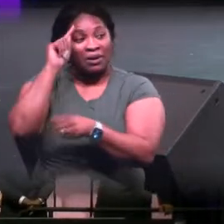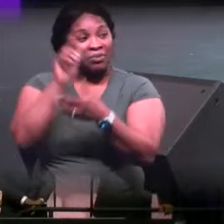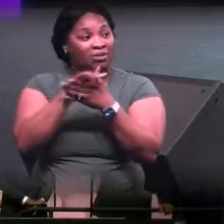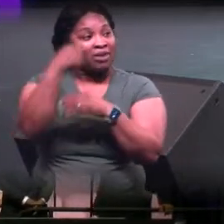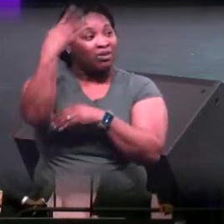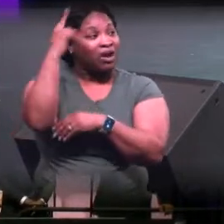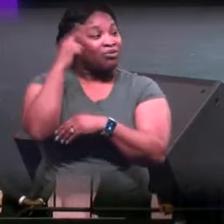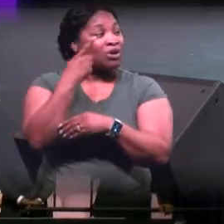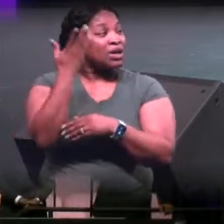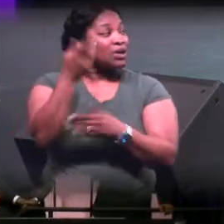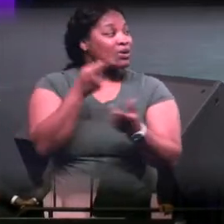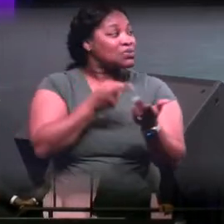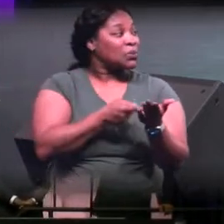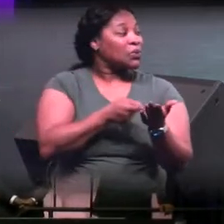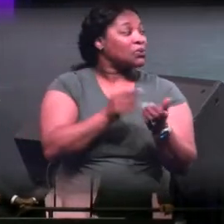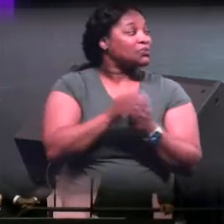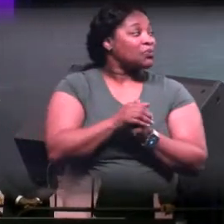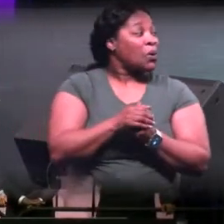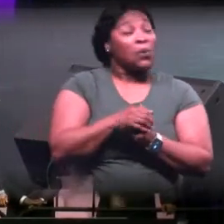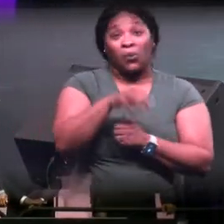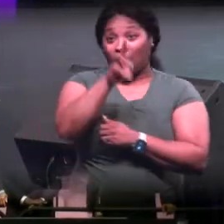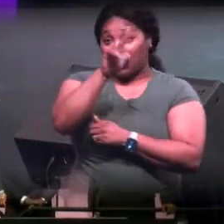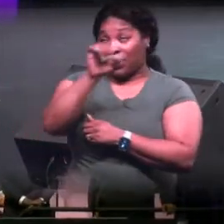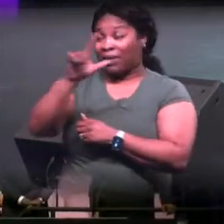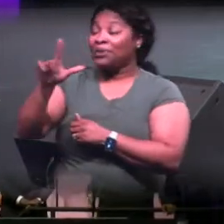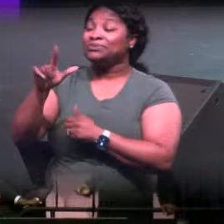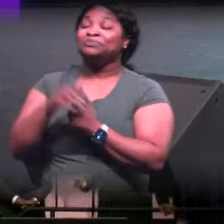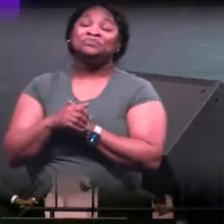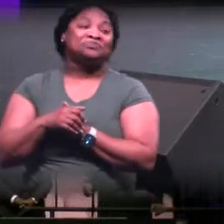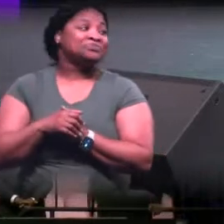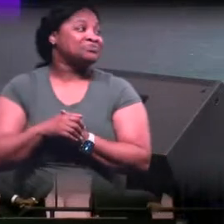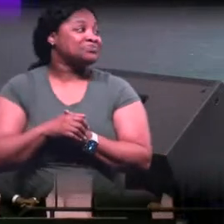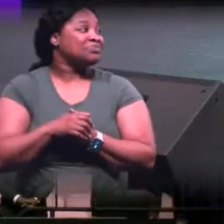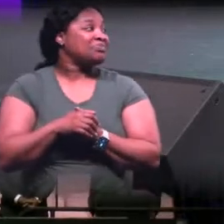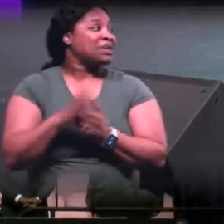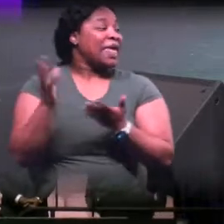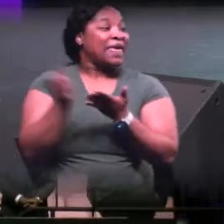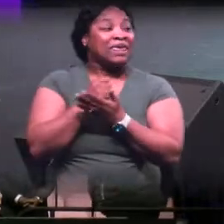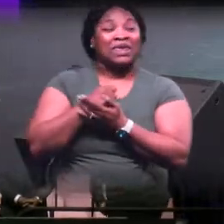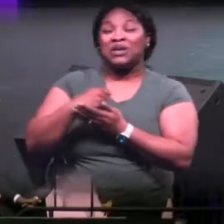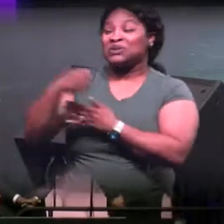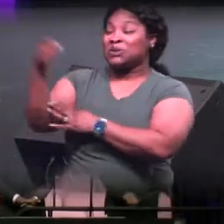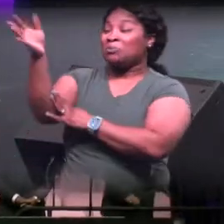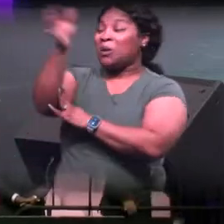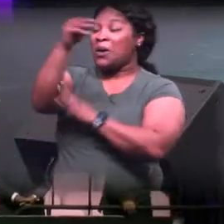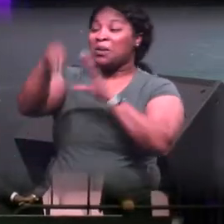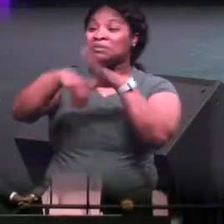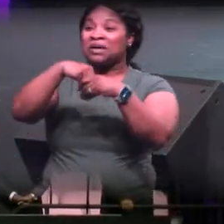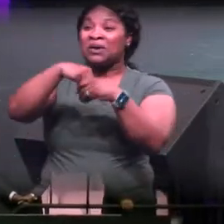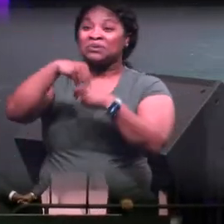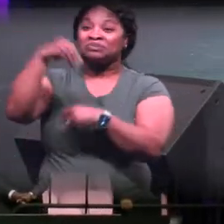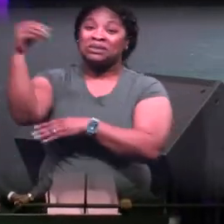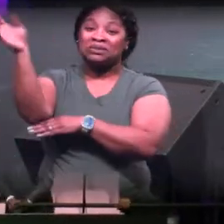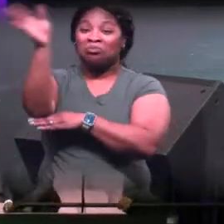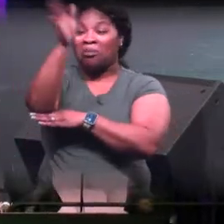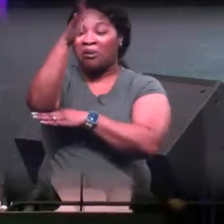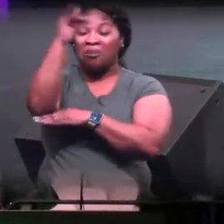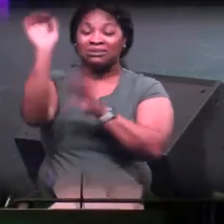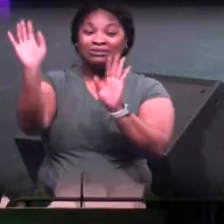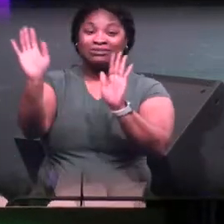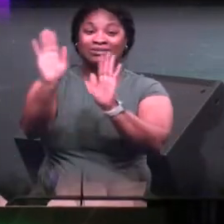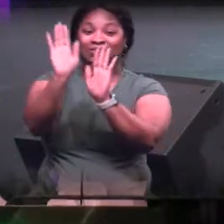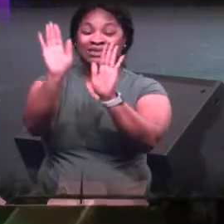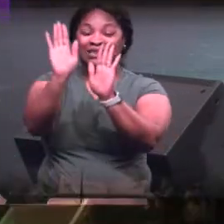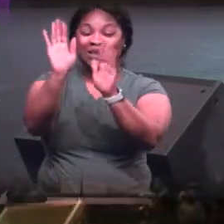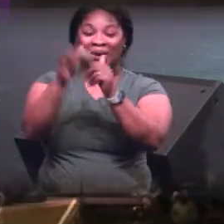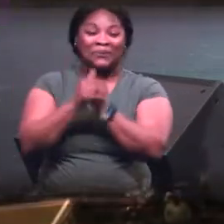for his word. Well, get your palms out. Amen. It's Palm Sunday.